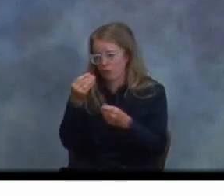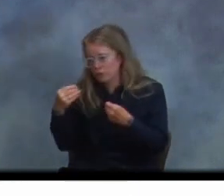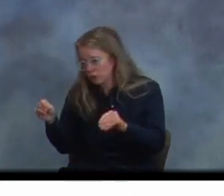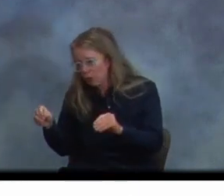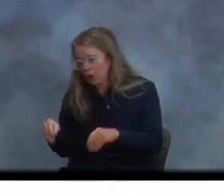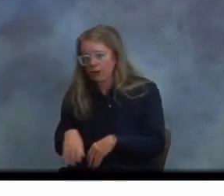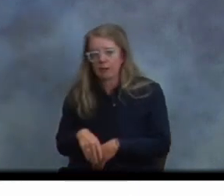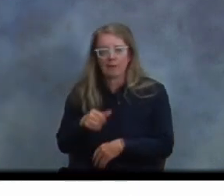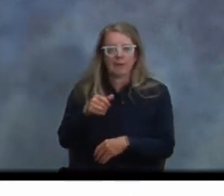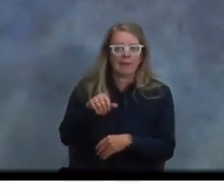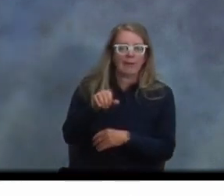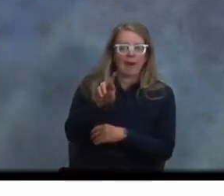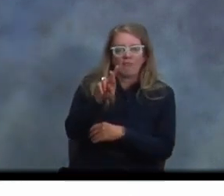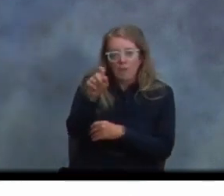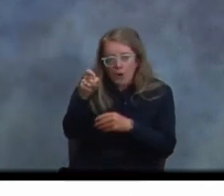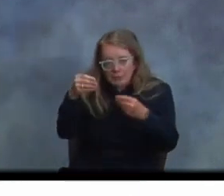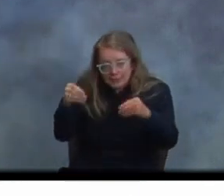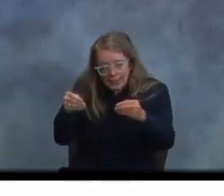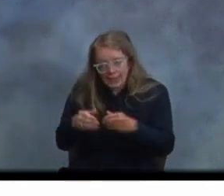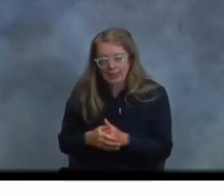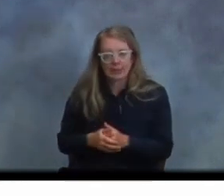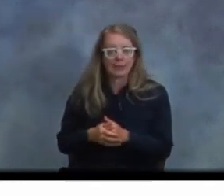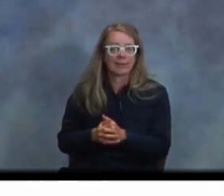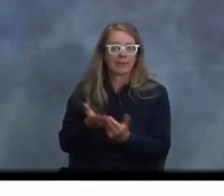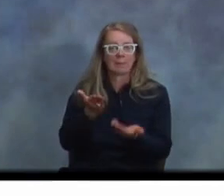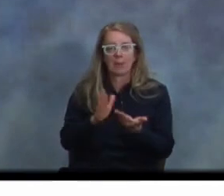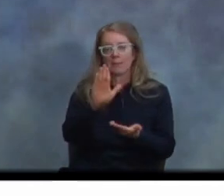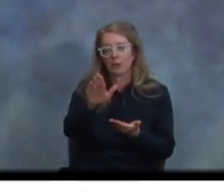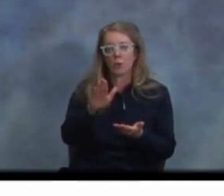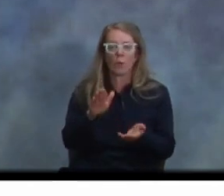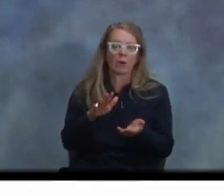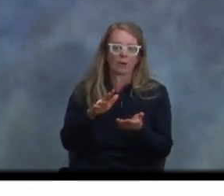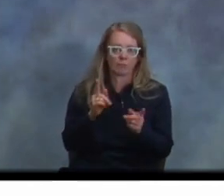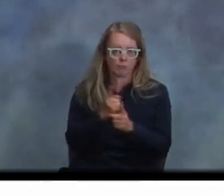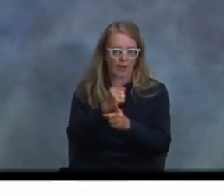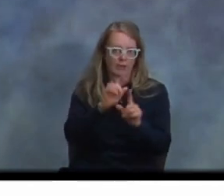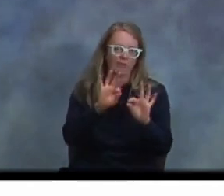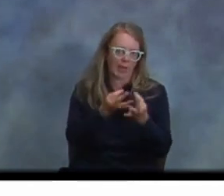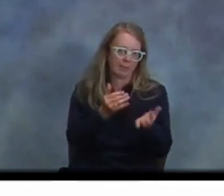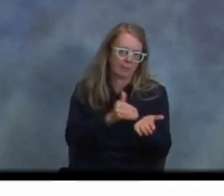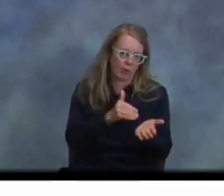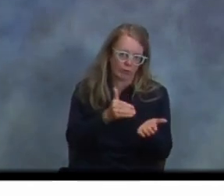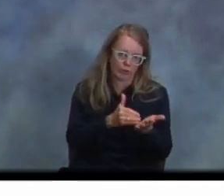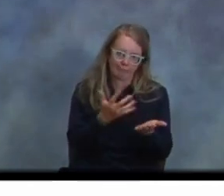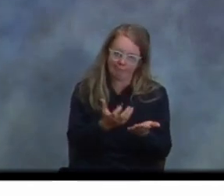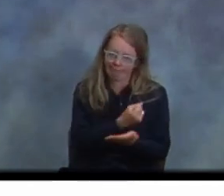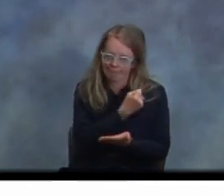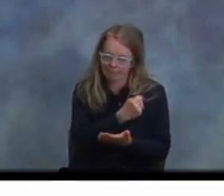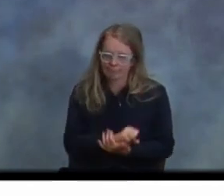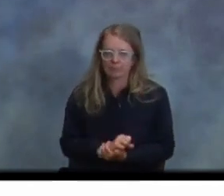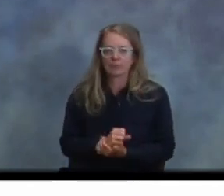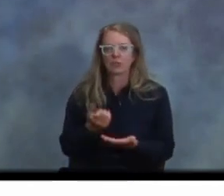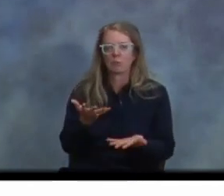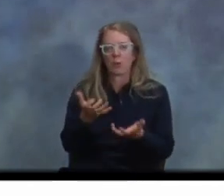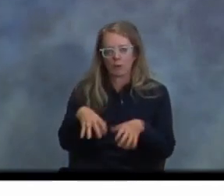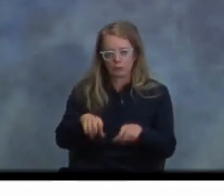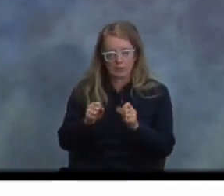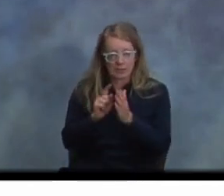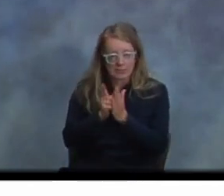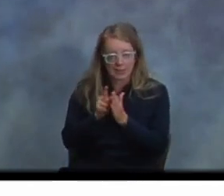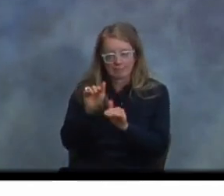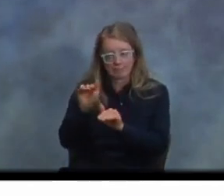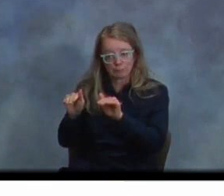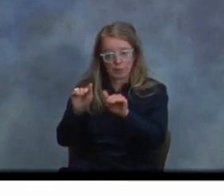pharmacies, and maybe even at your primary care doctors. And so just wanted to take a second to remind our